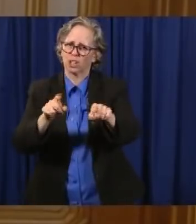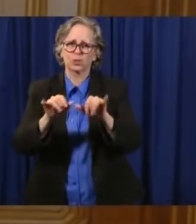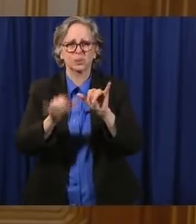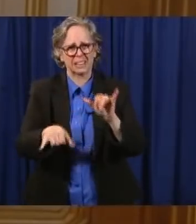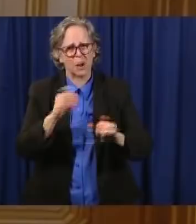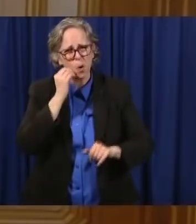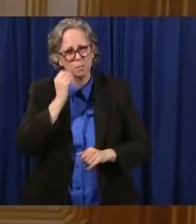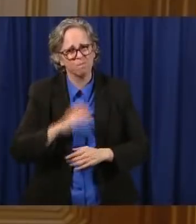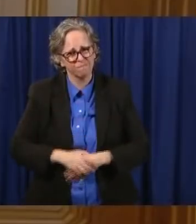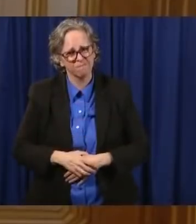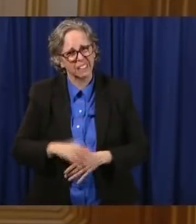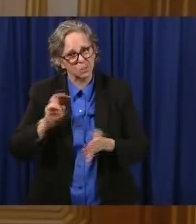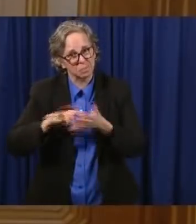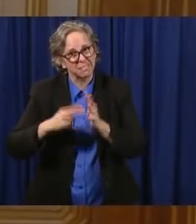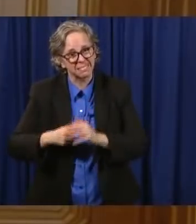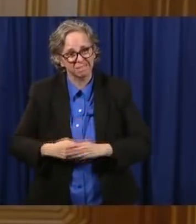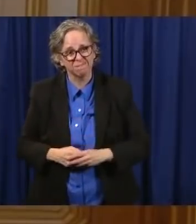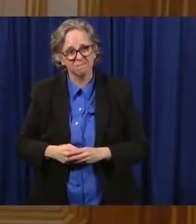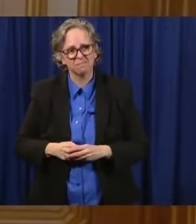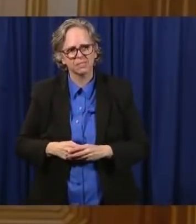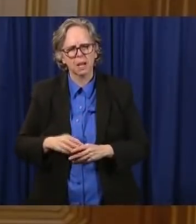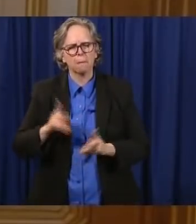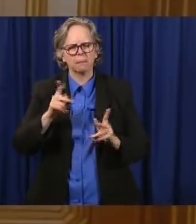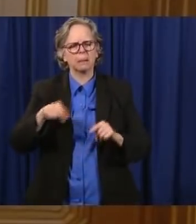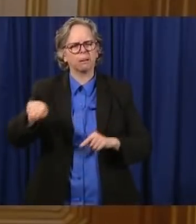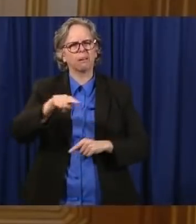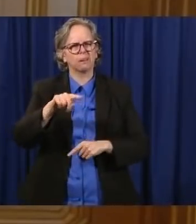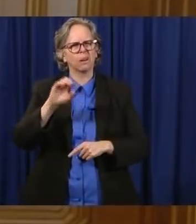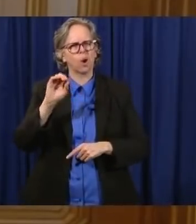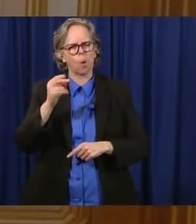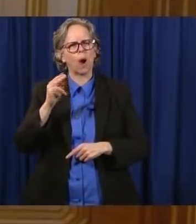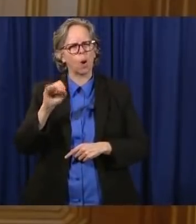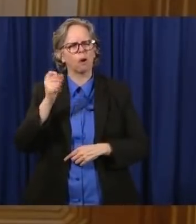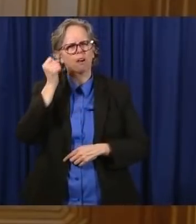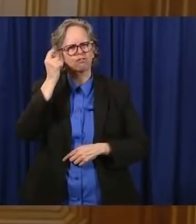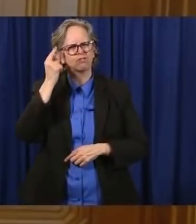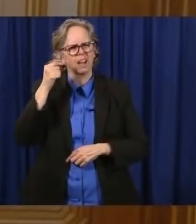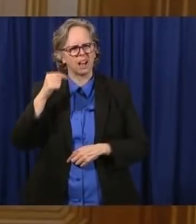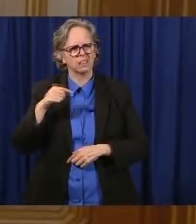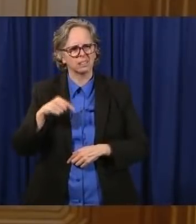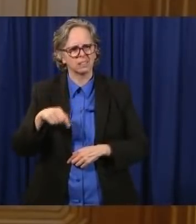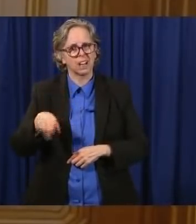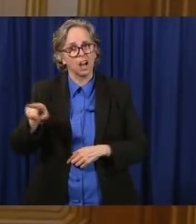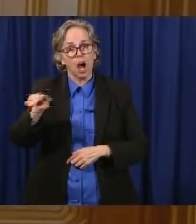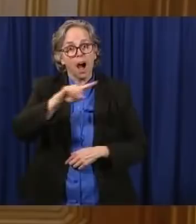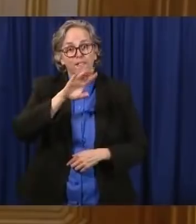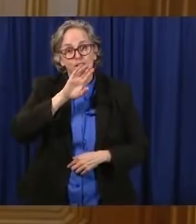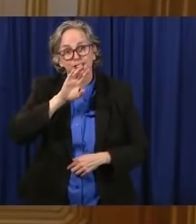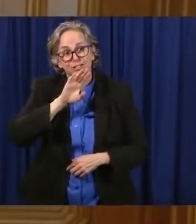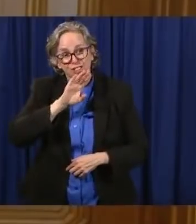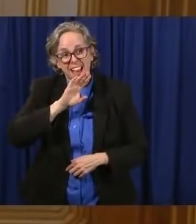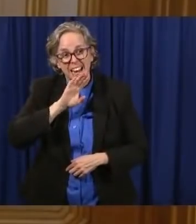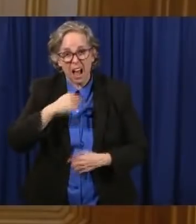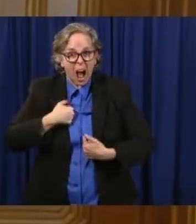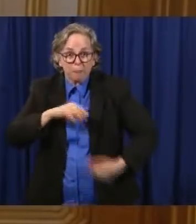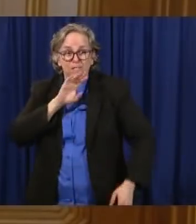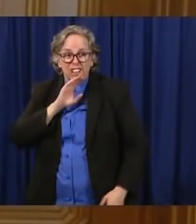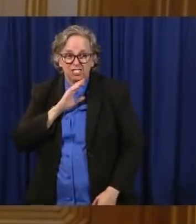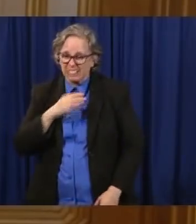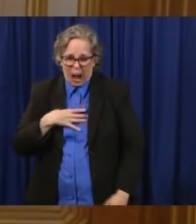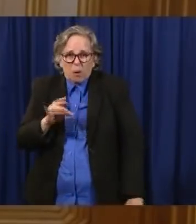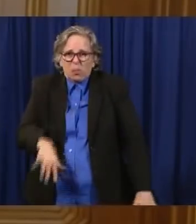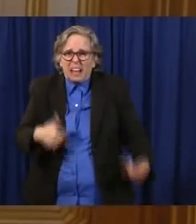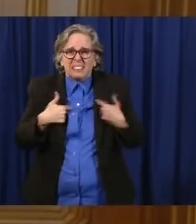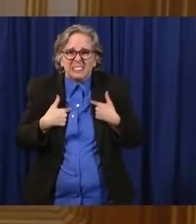Ohio understand. They're as frustrated as I am. I don't like this any better than anybody else likes